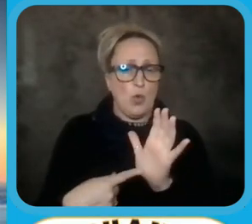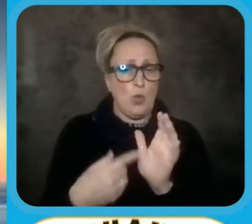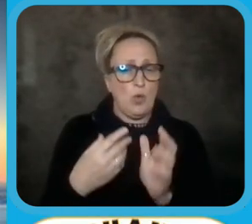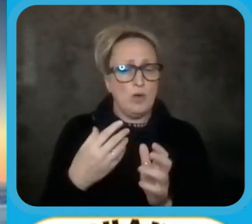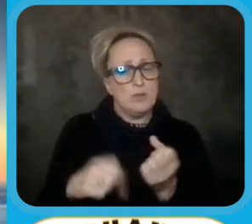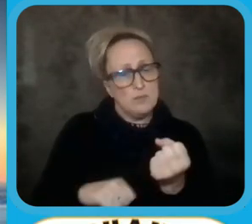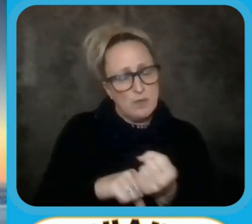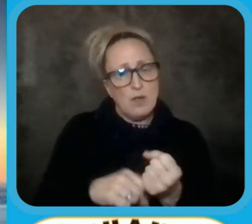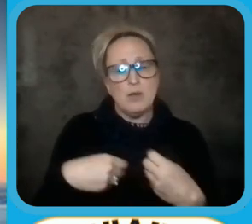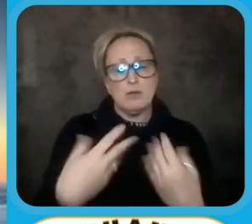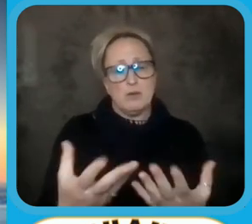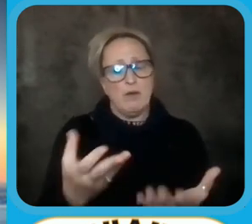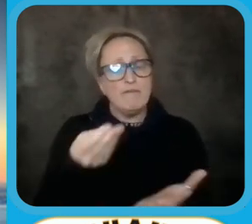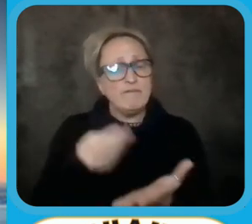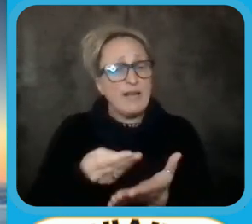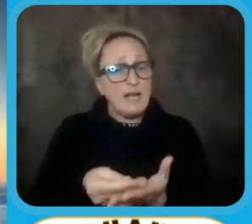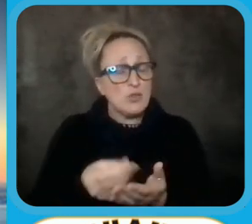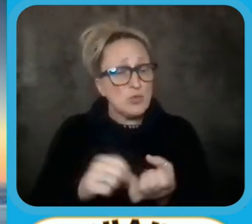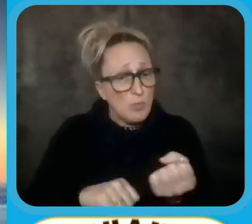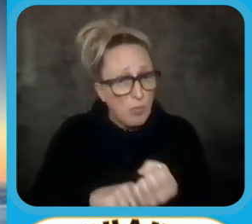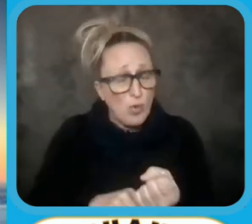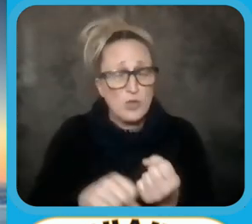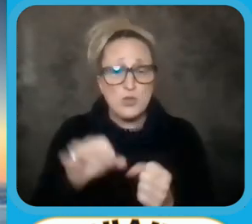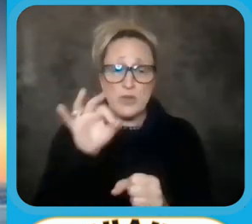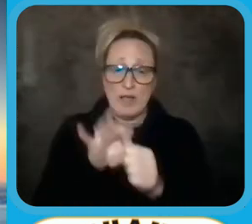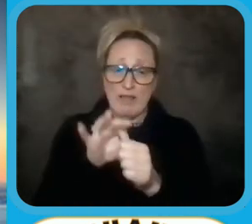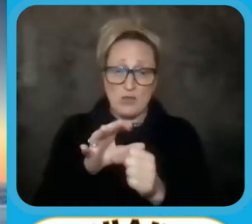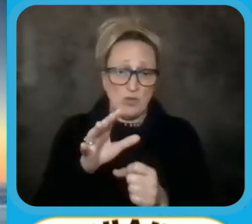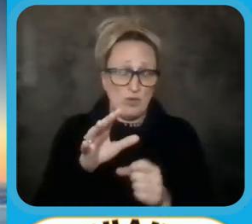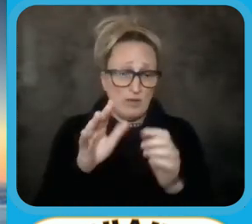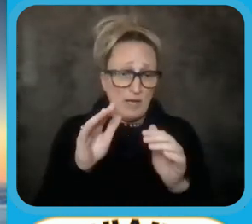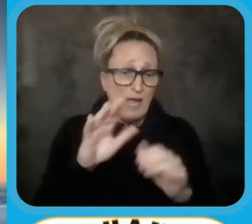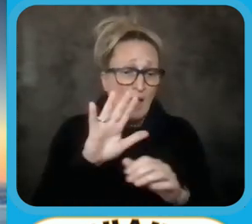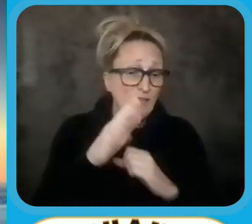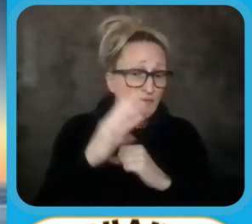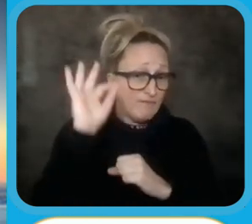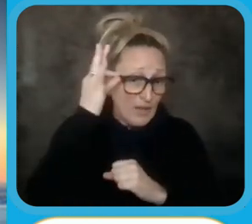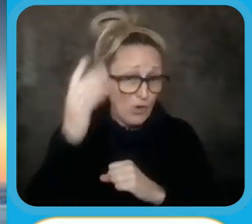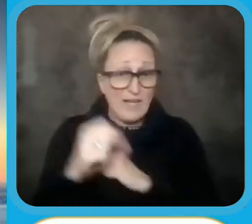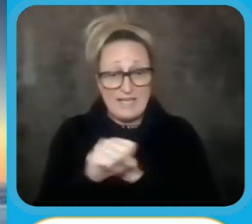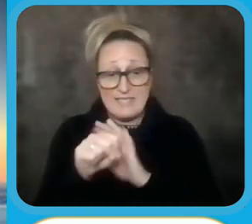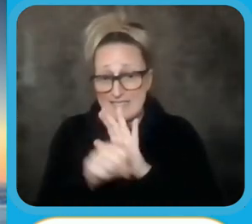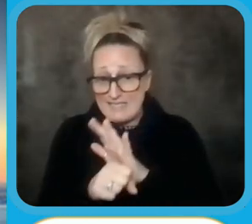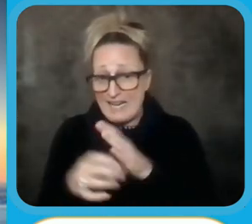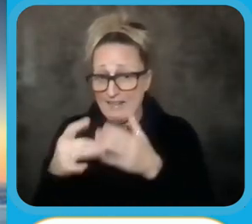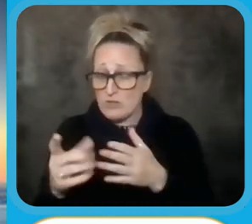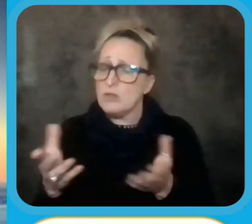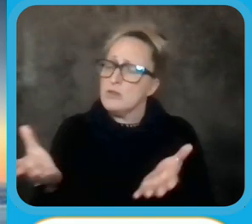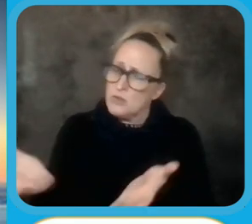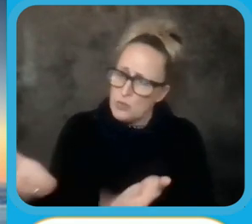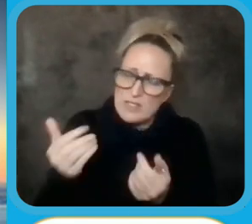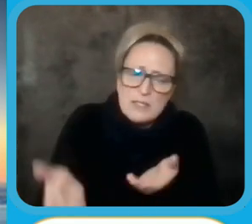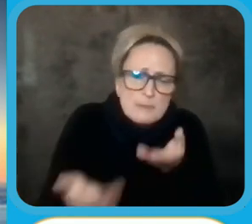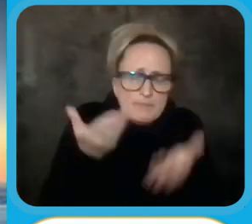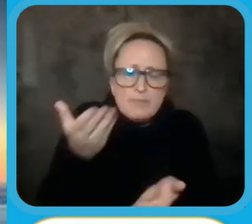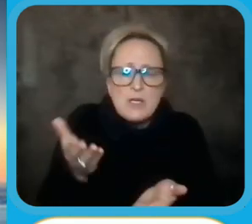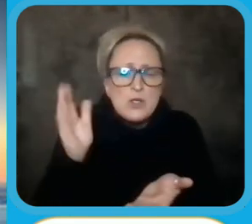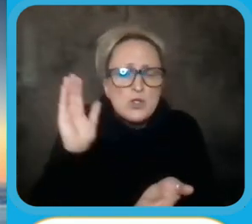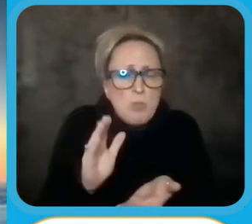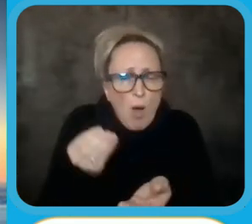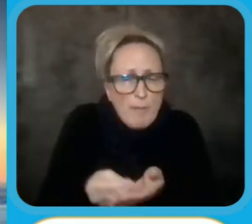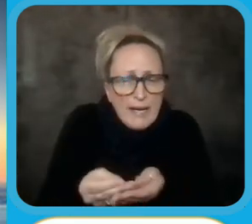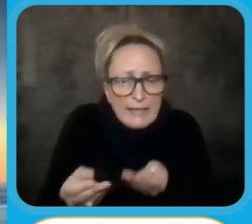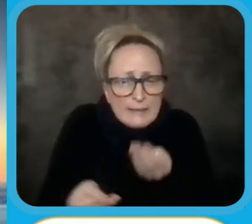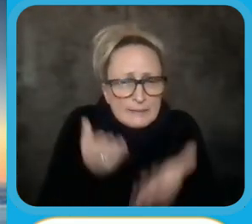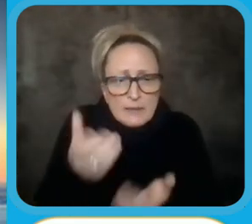provide financial contributions to our elected officials at the federal and state levels. Please join me in raising the small donor funds necessary to fight